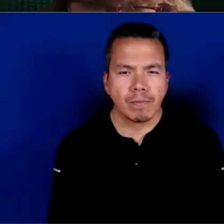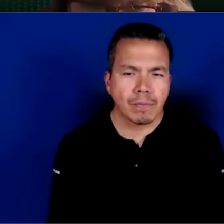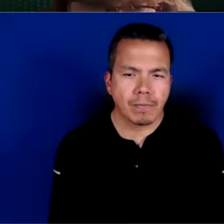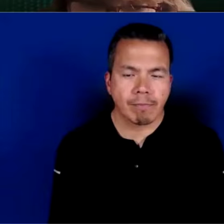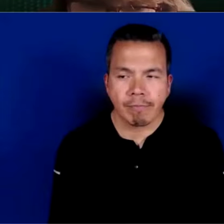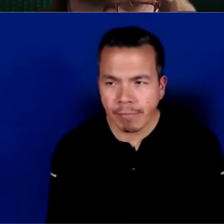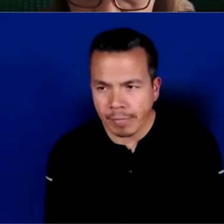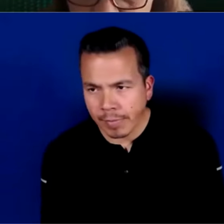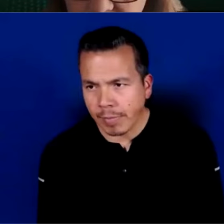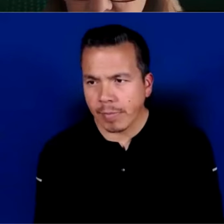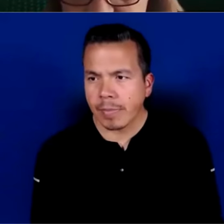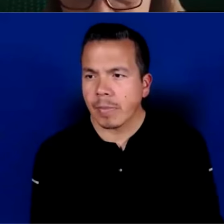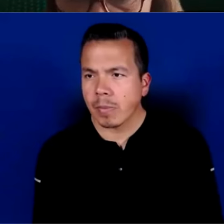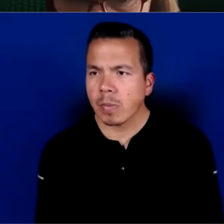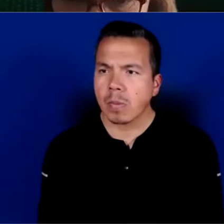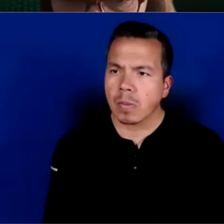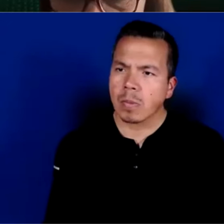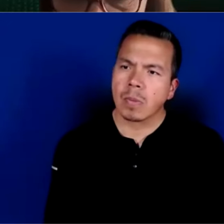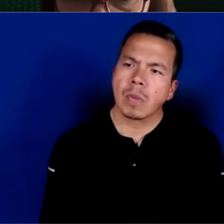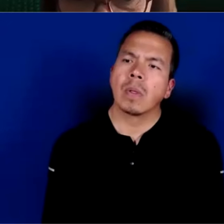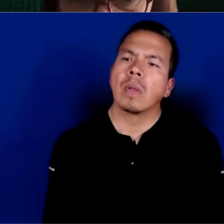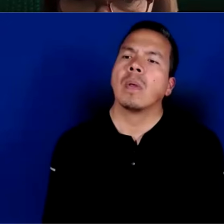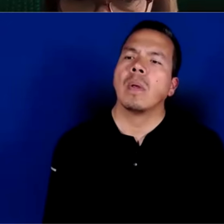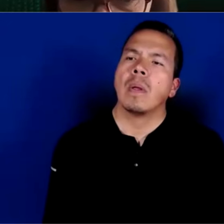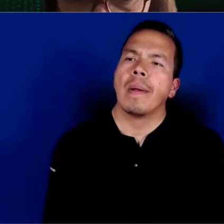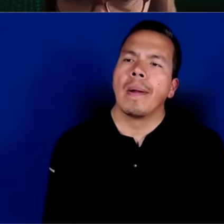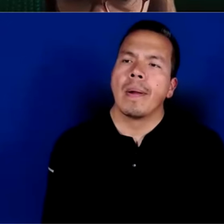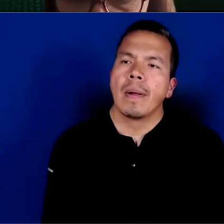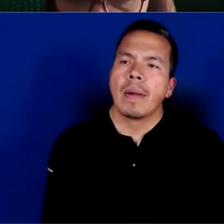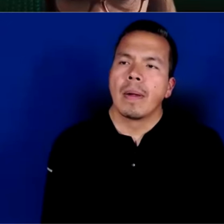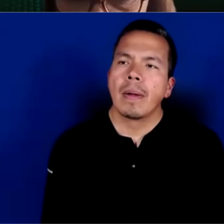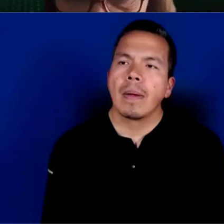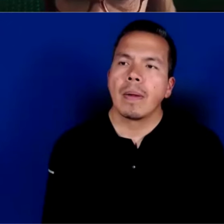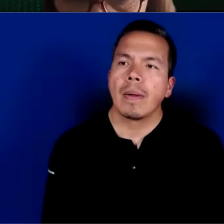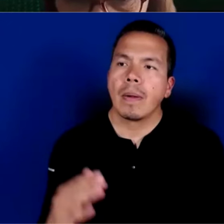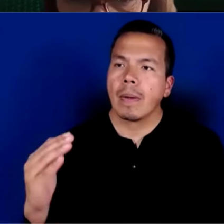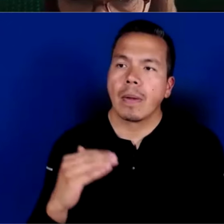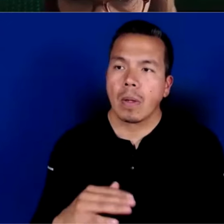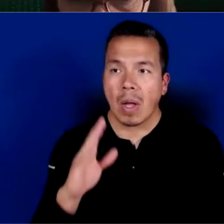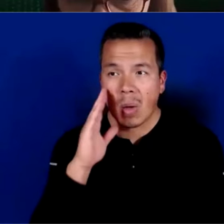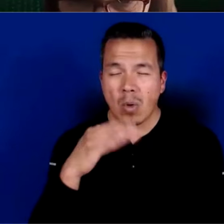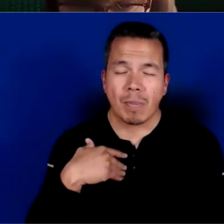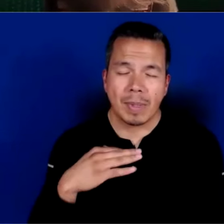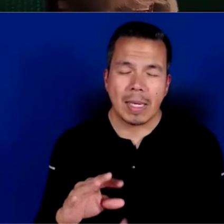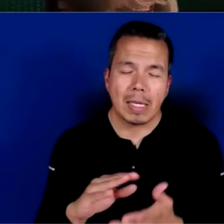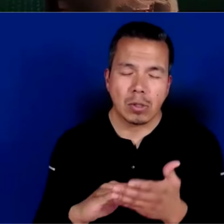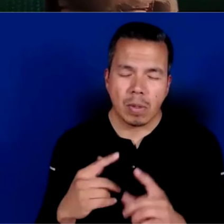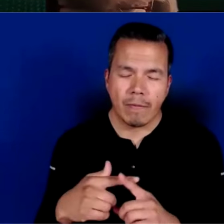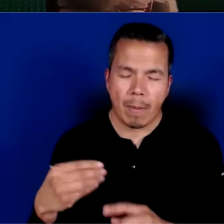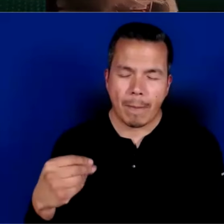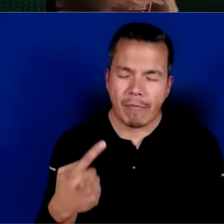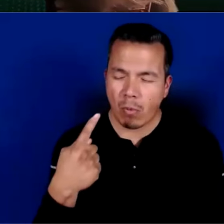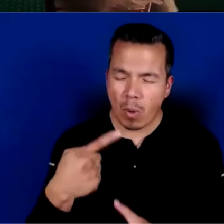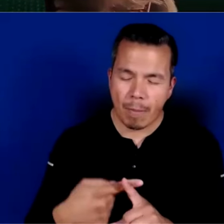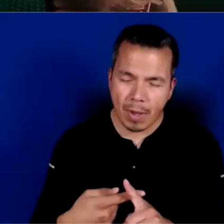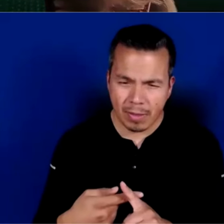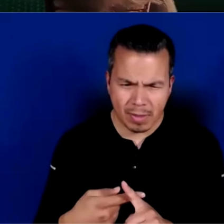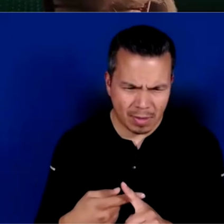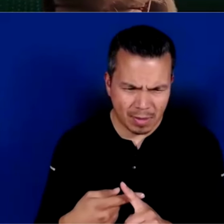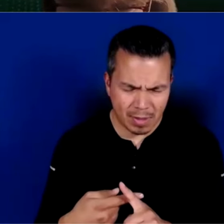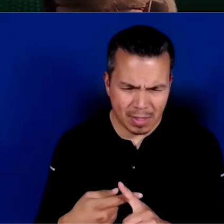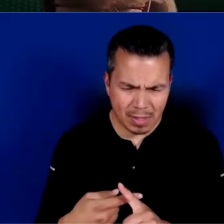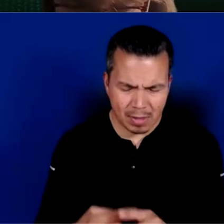Okay. Follow up to the grant question. Would we just be excluded from a payment for 1 month if it's greater than the